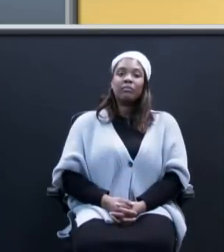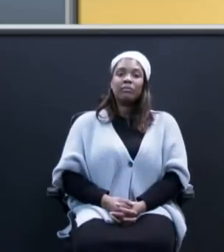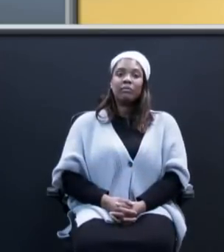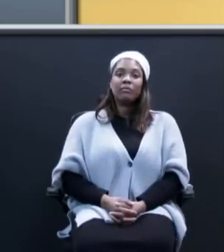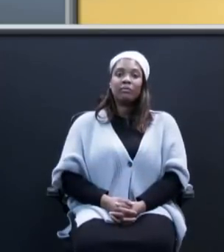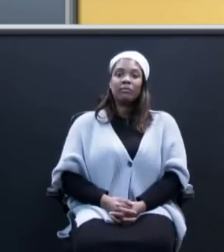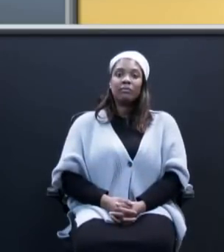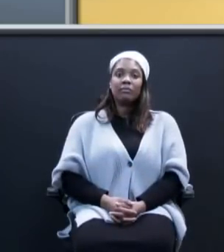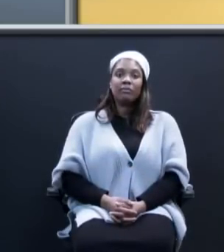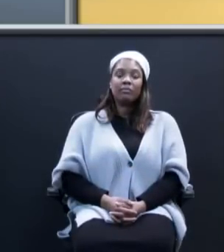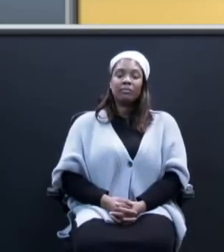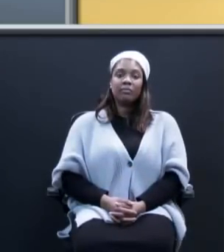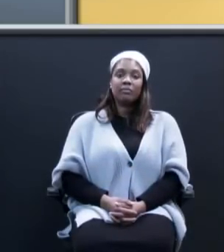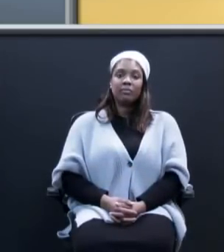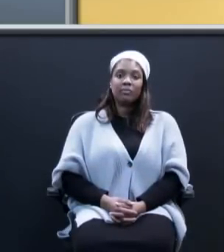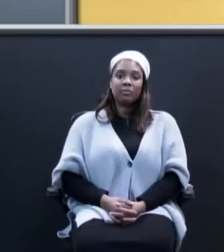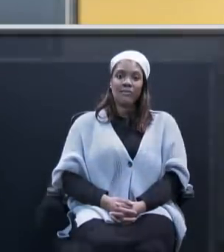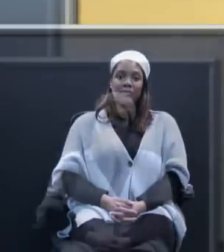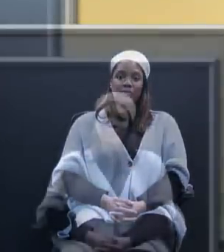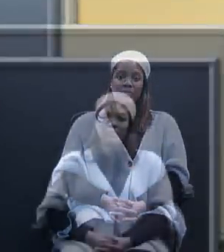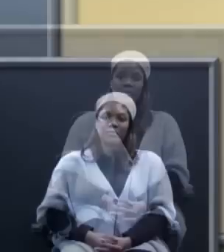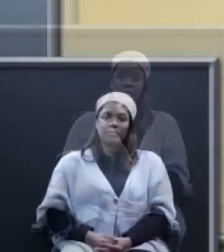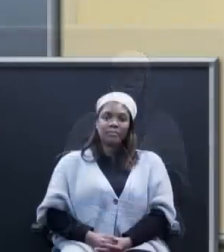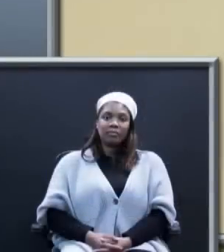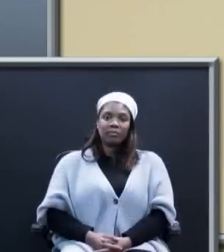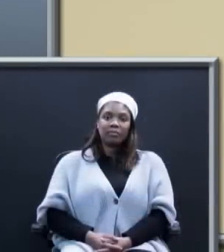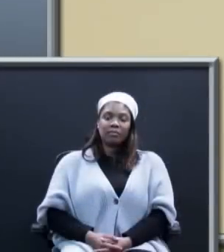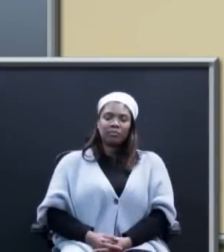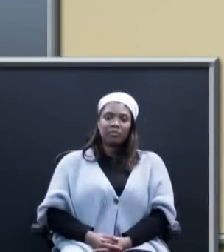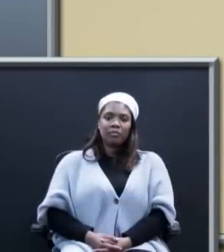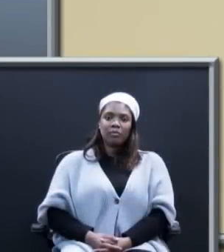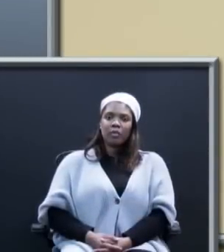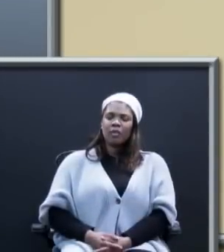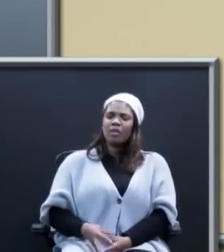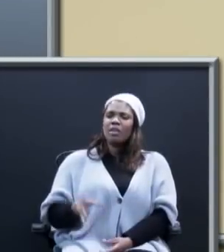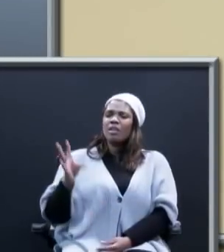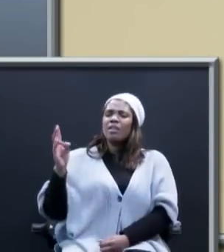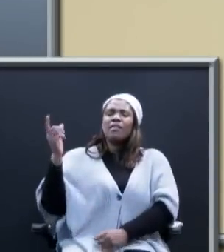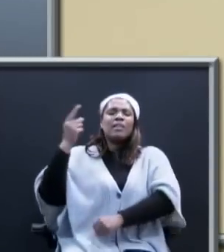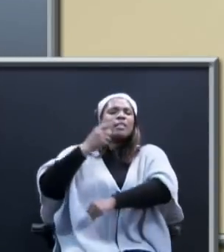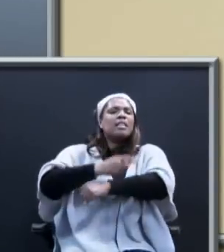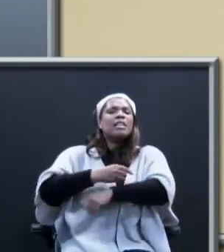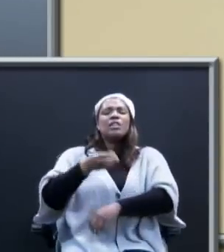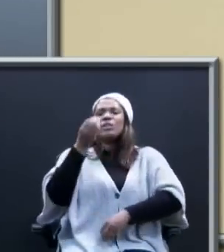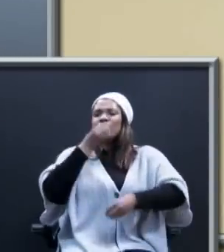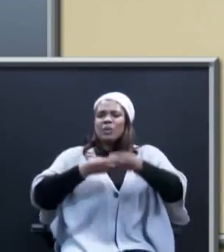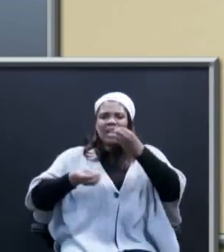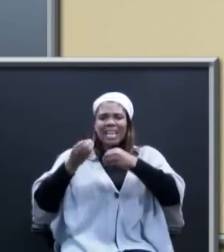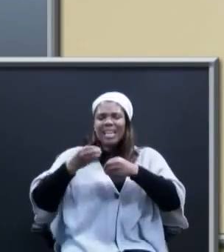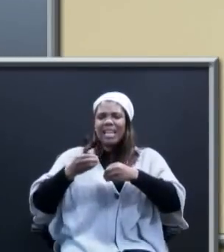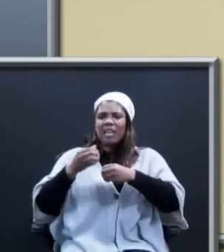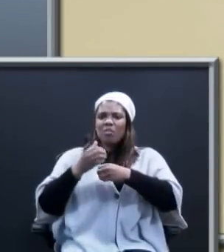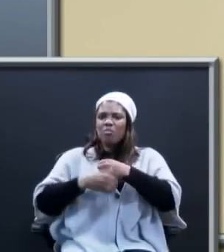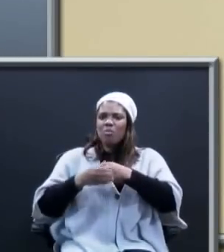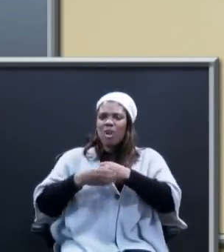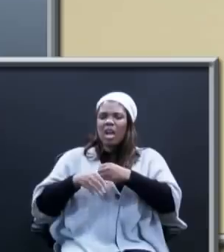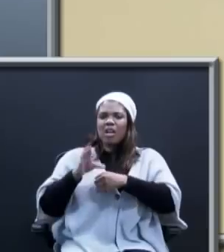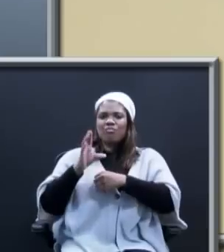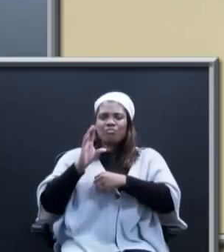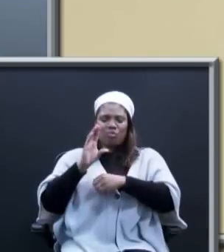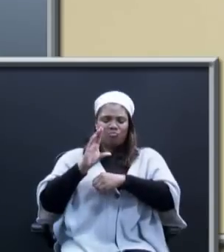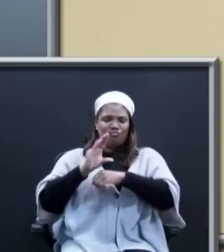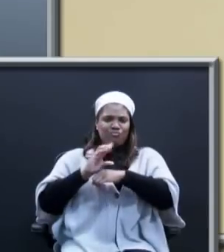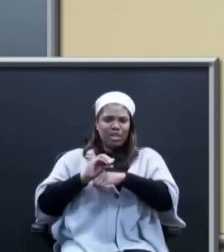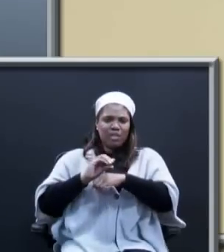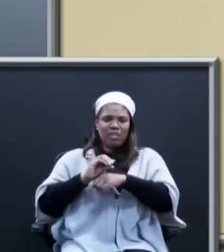15. Okay, go ahead. 7 days shall ye eat unleavened bread. Even the first day you shall put away leaven out